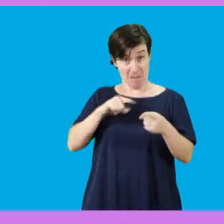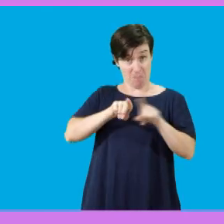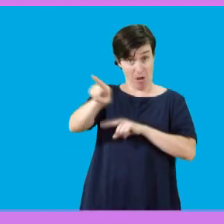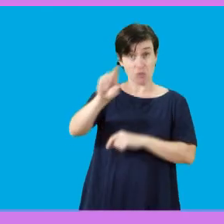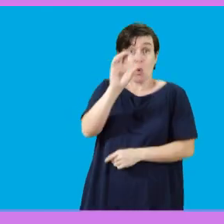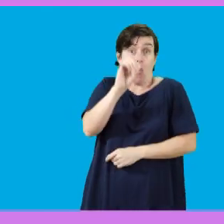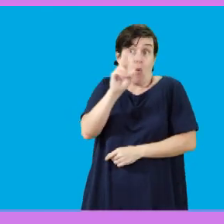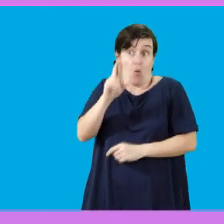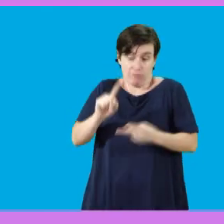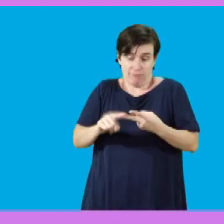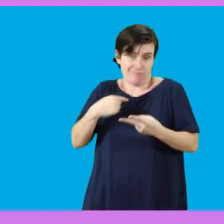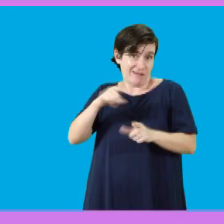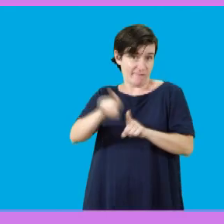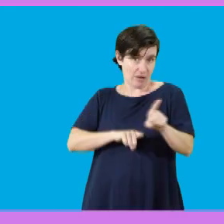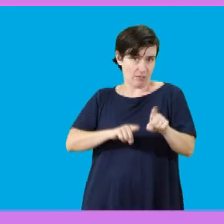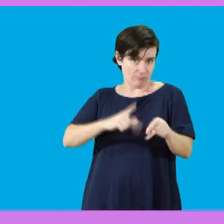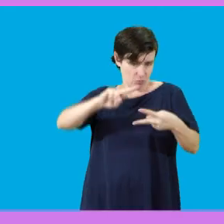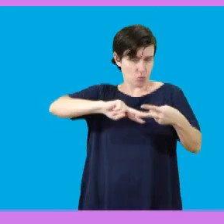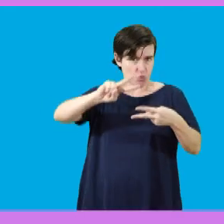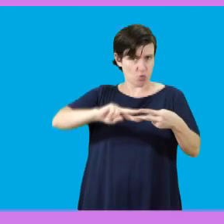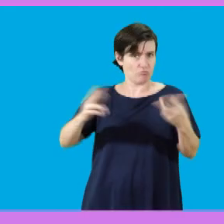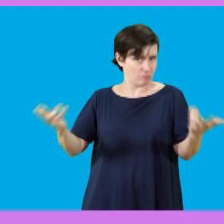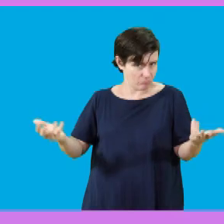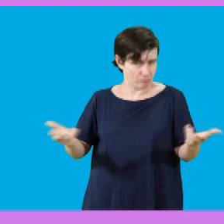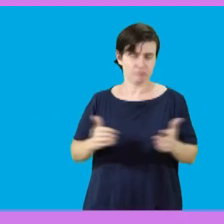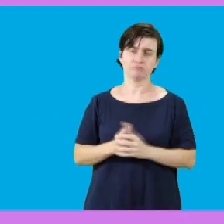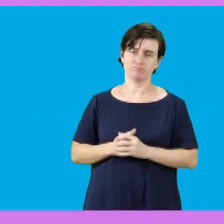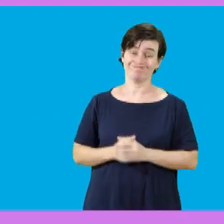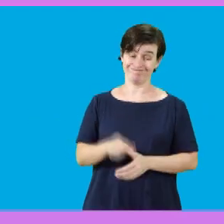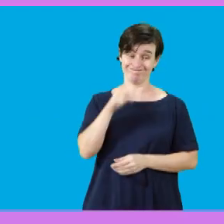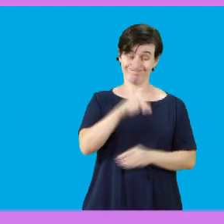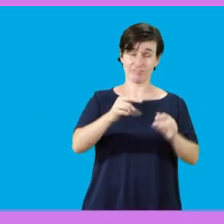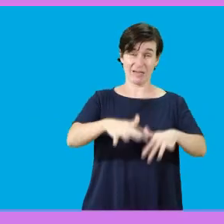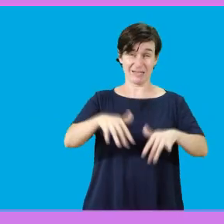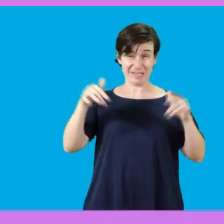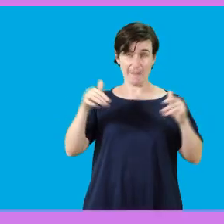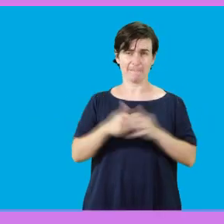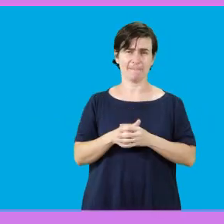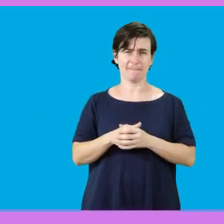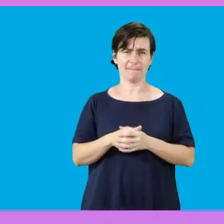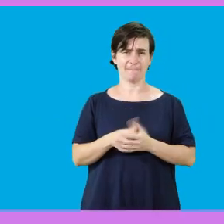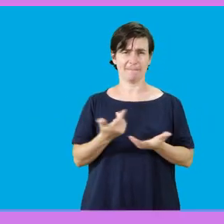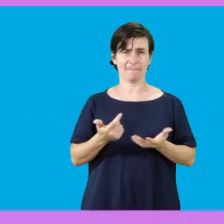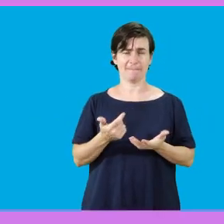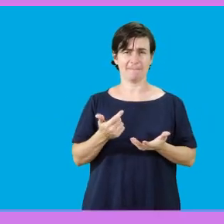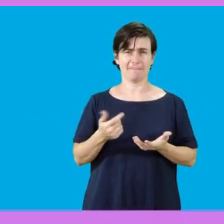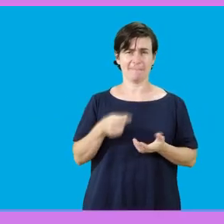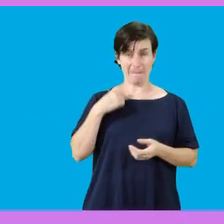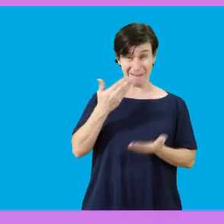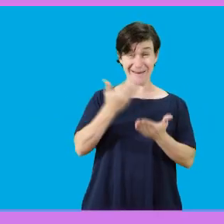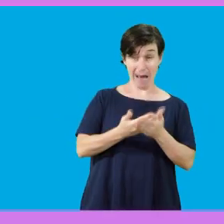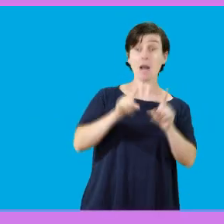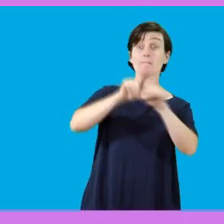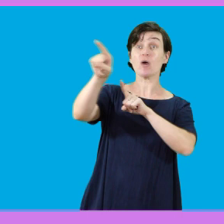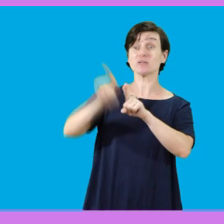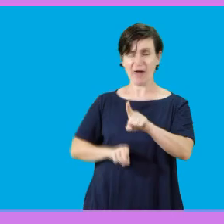you will pass, and the other one is either you will fail. So in this exam, there is no whether you will pass